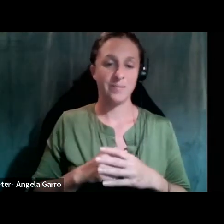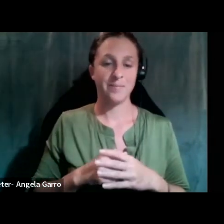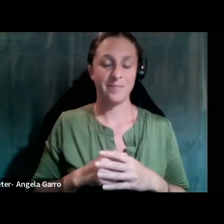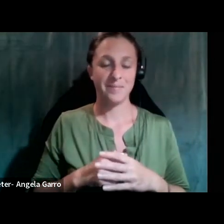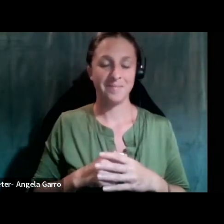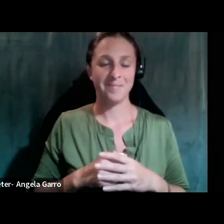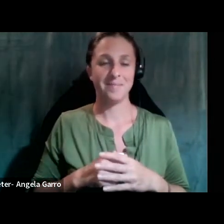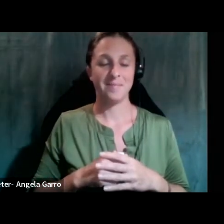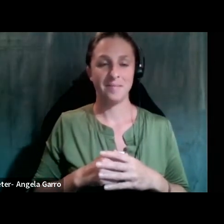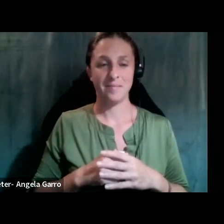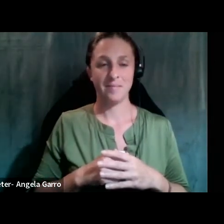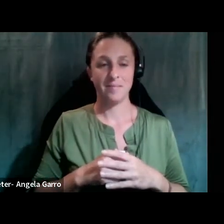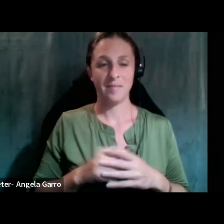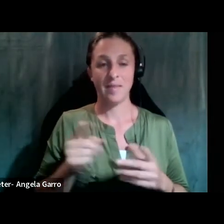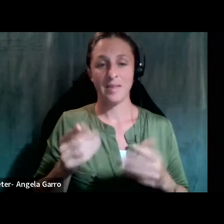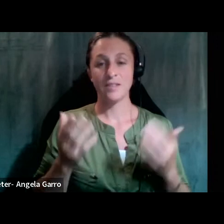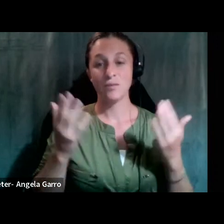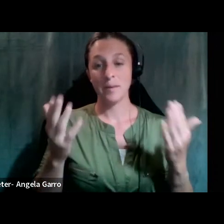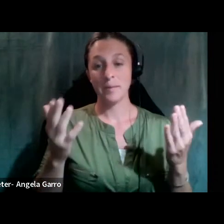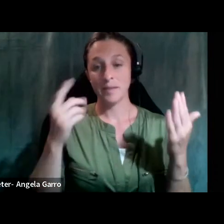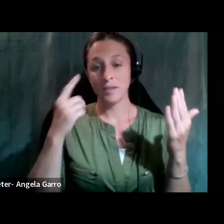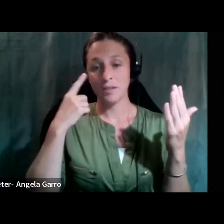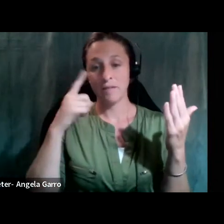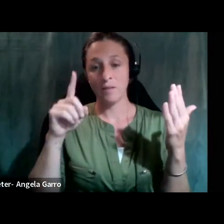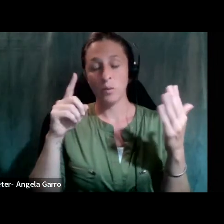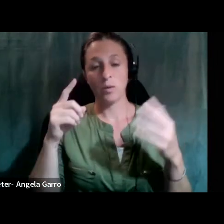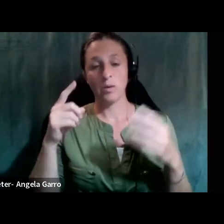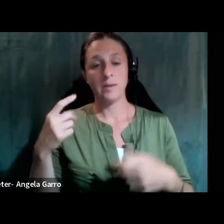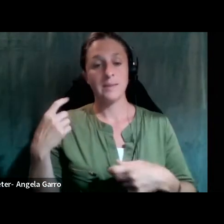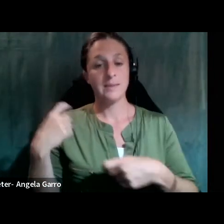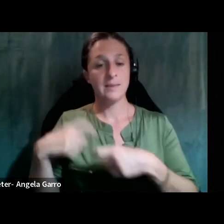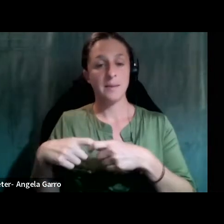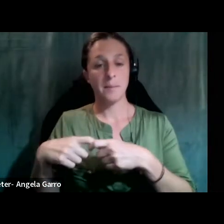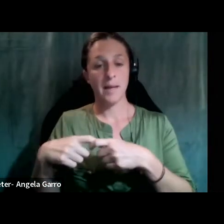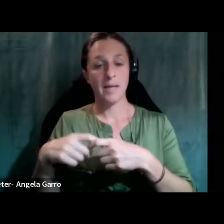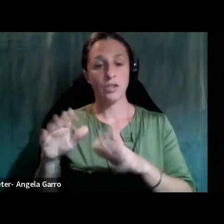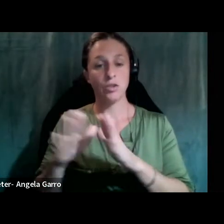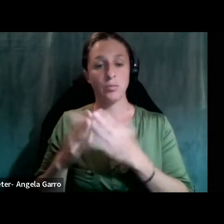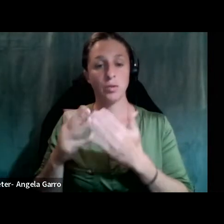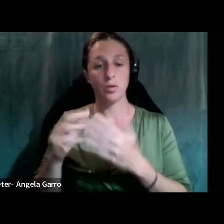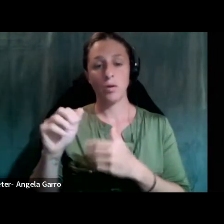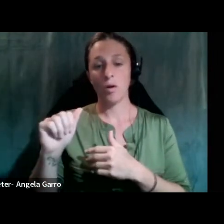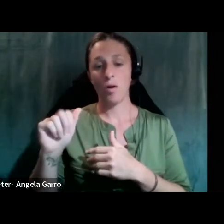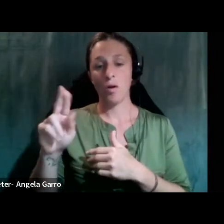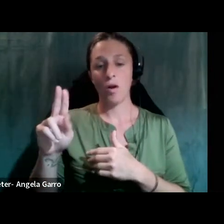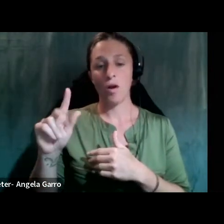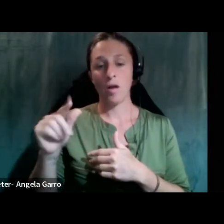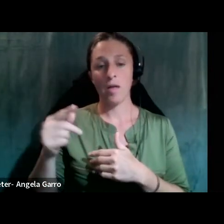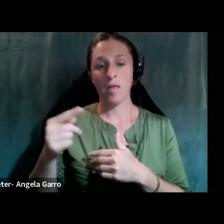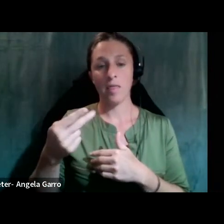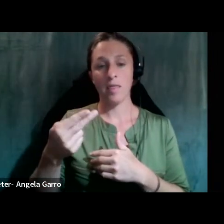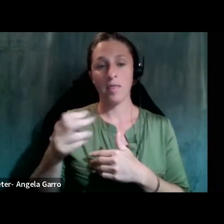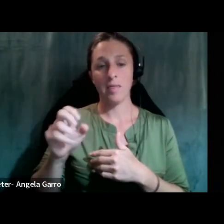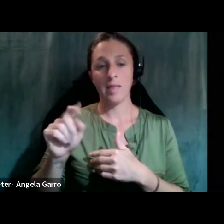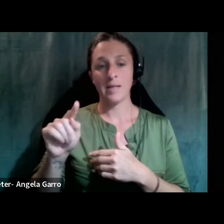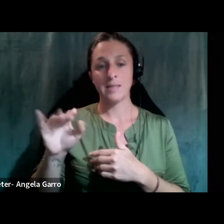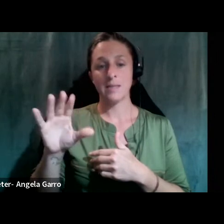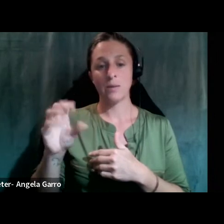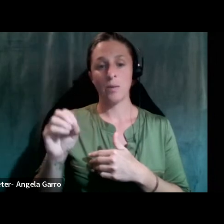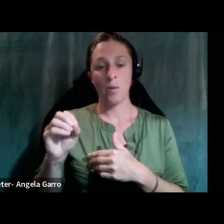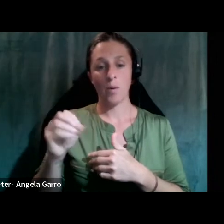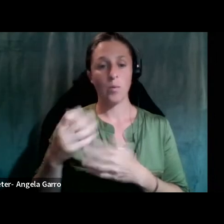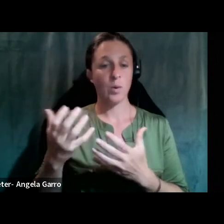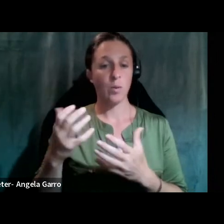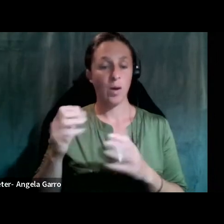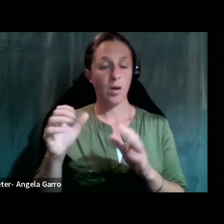So this is a recommendation for a Spanish book, Auténtico. So we're looking for approval here. Is